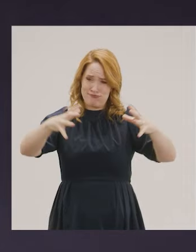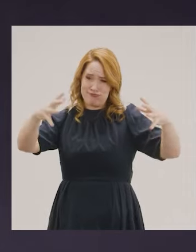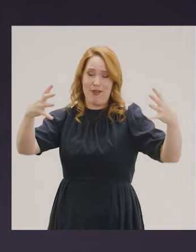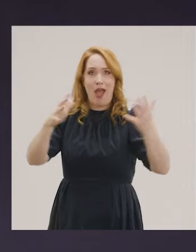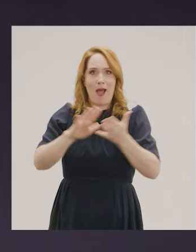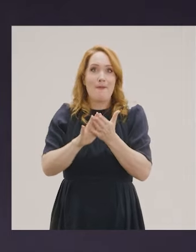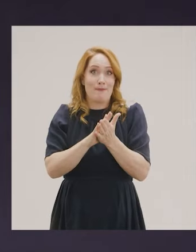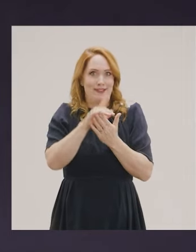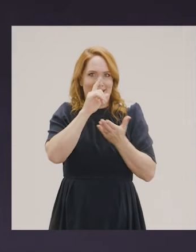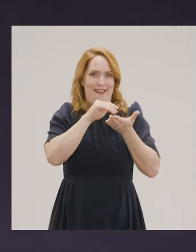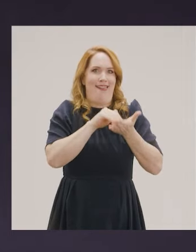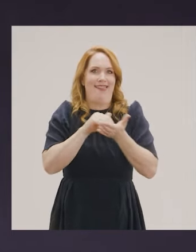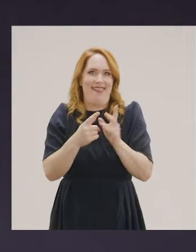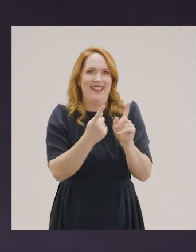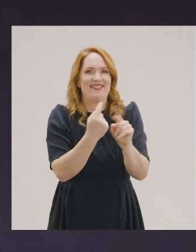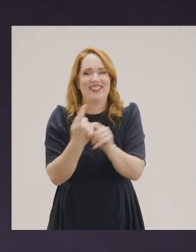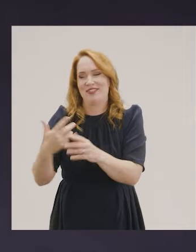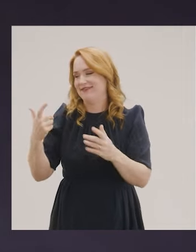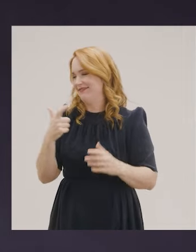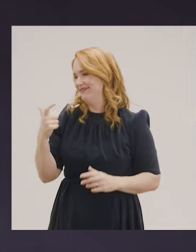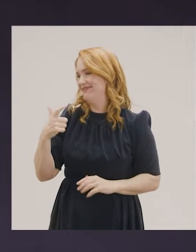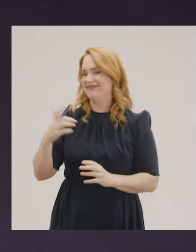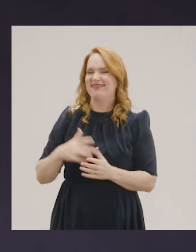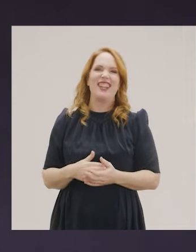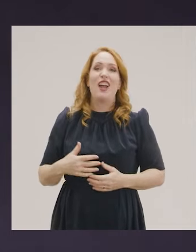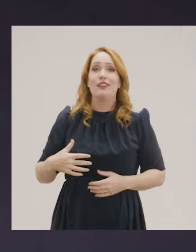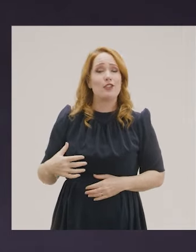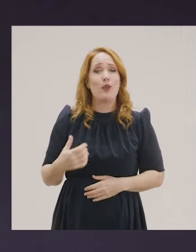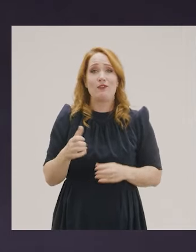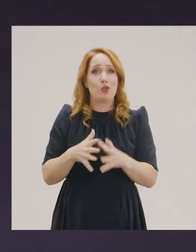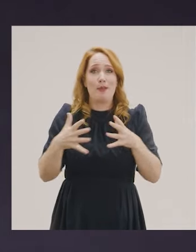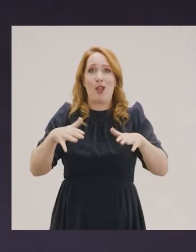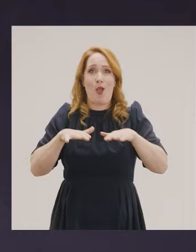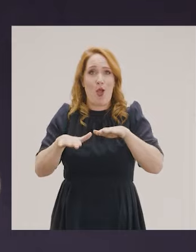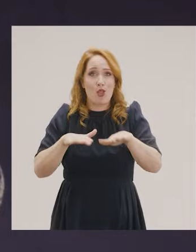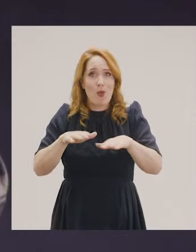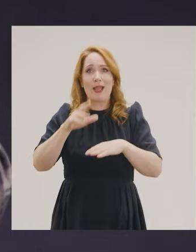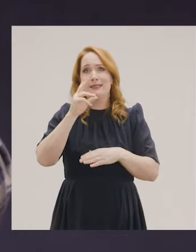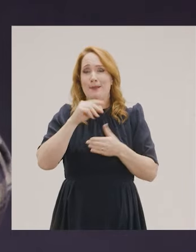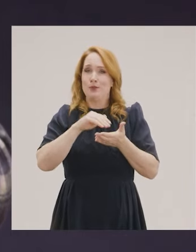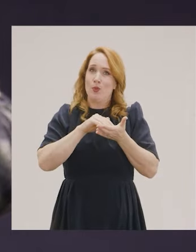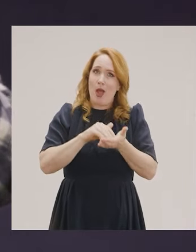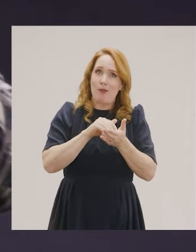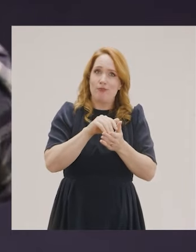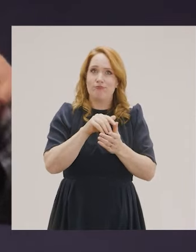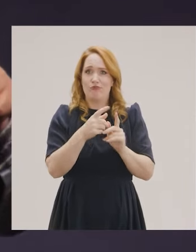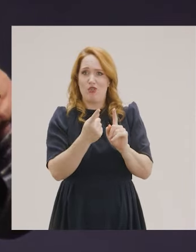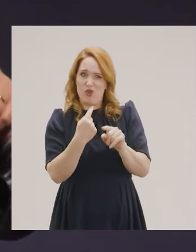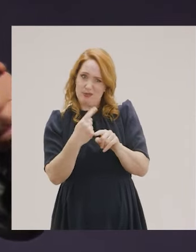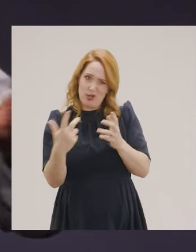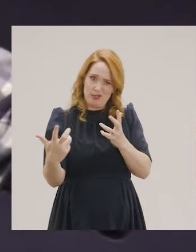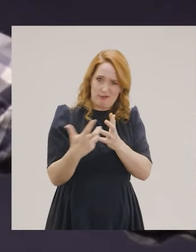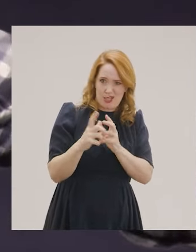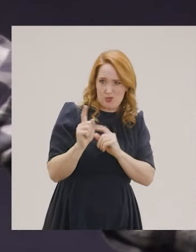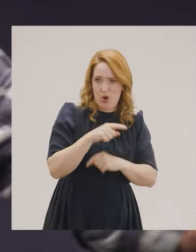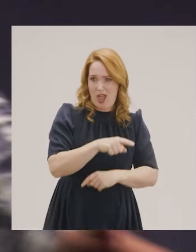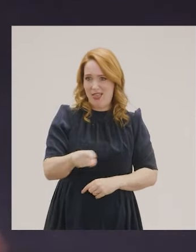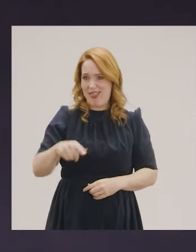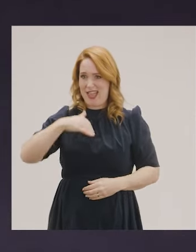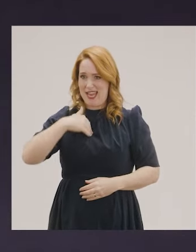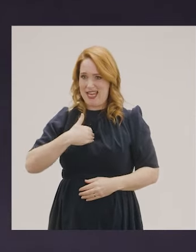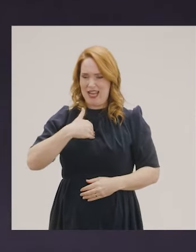to. But actually, you don't need to have a massive earthquake in a city to be able to respond to the needs that are going on, because there